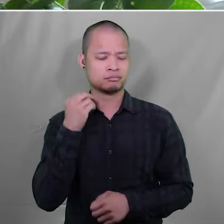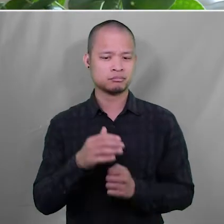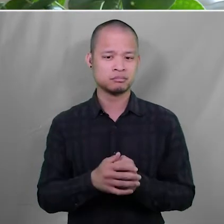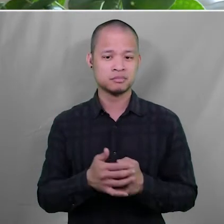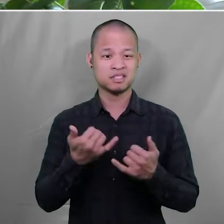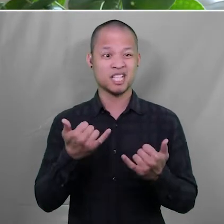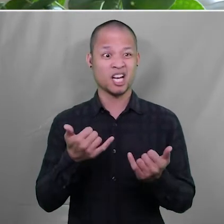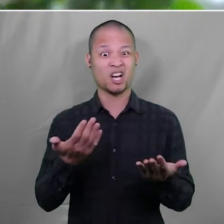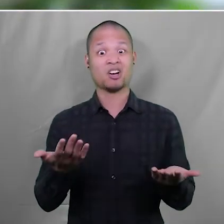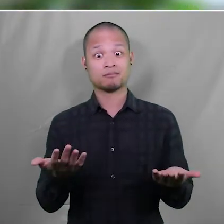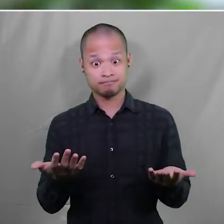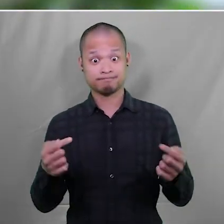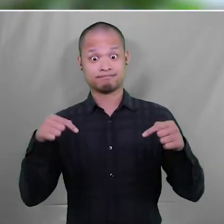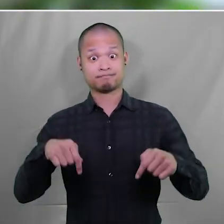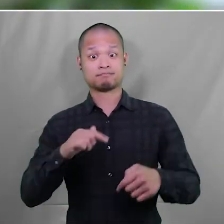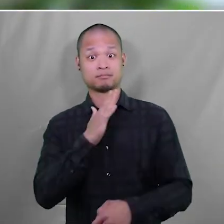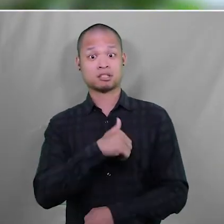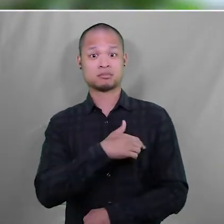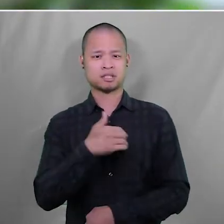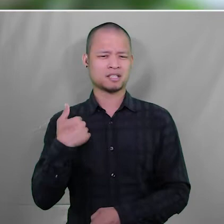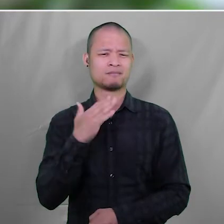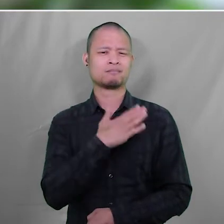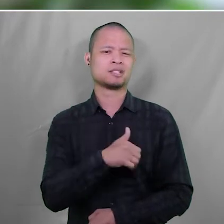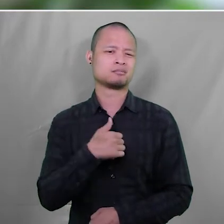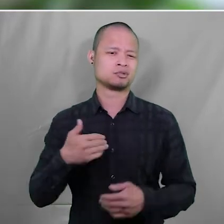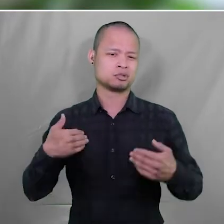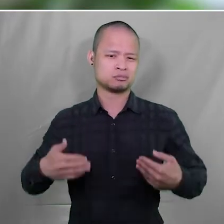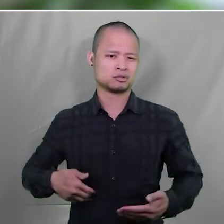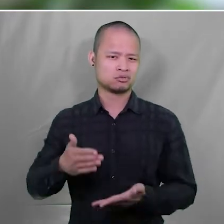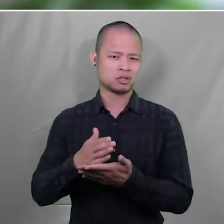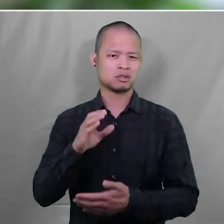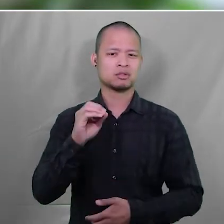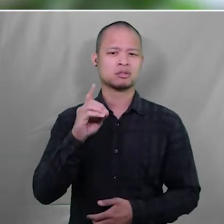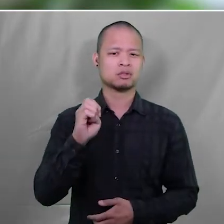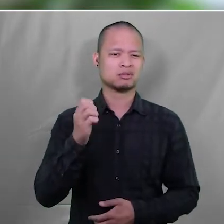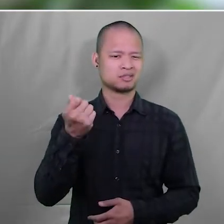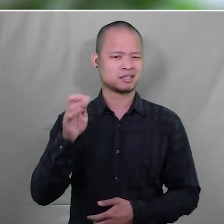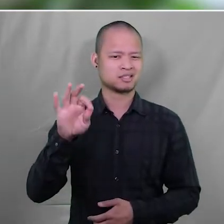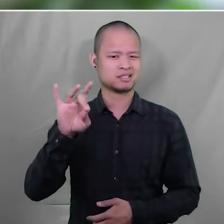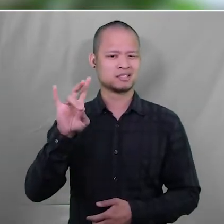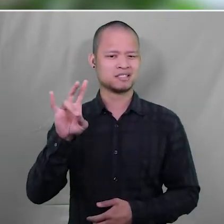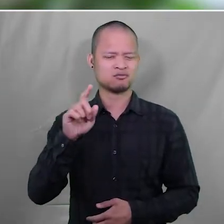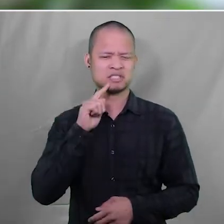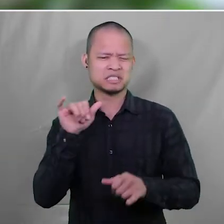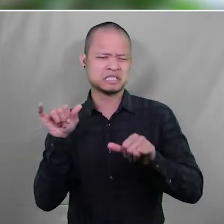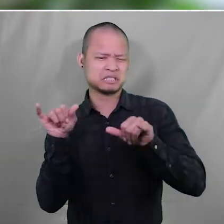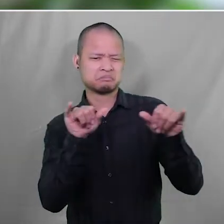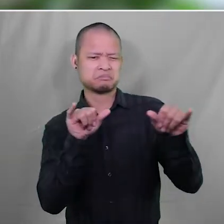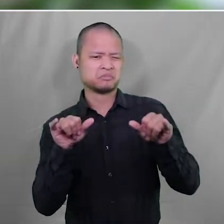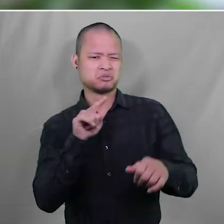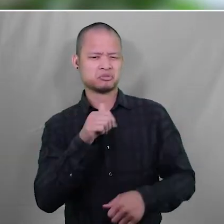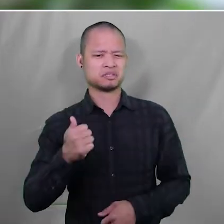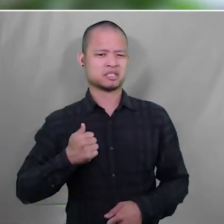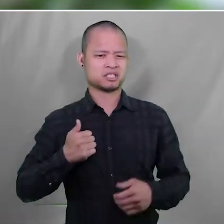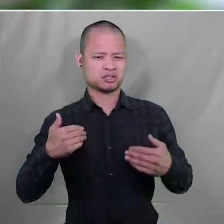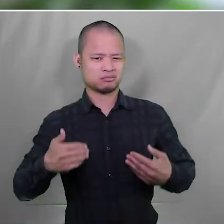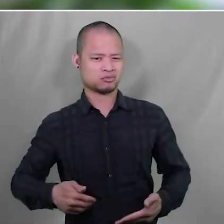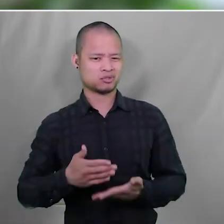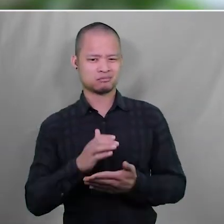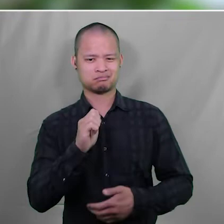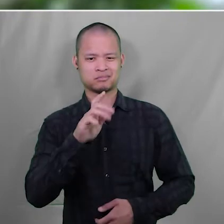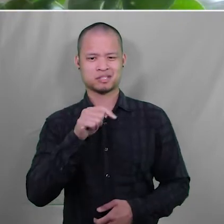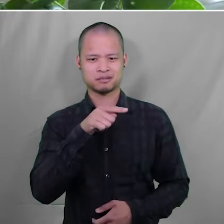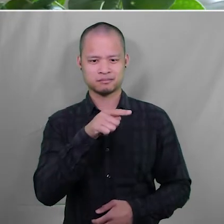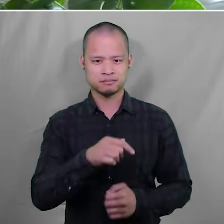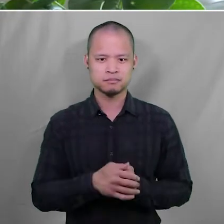so closer to home, we also have the Manitoba Human Rights Code of 1987, which is similar to the Canadian Human Rights Act.